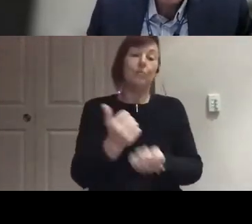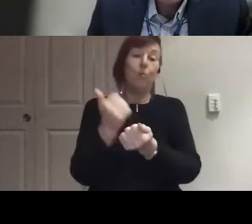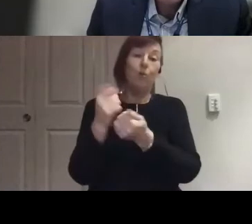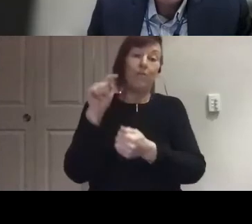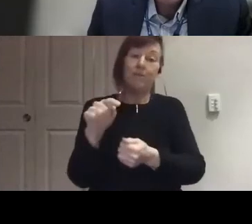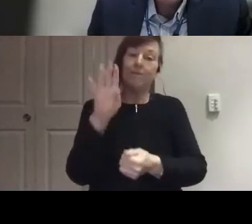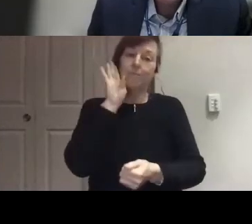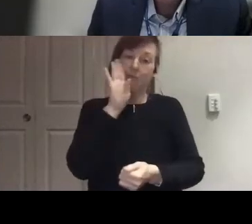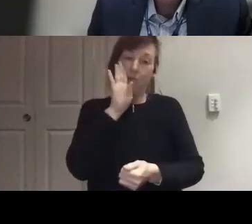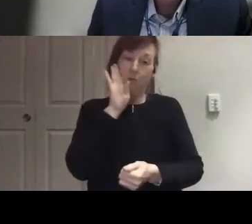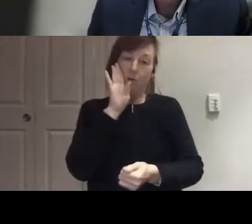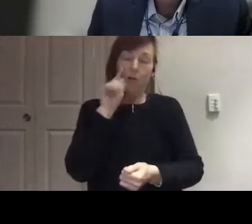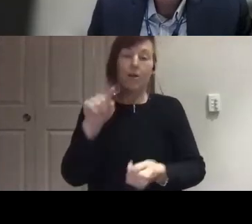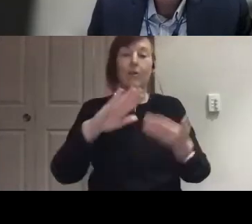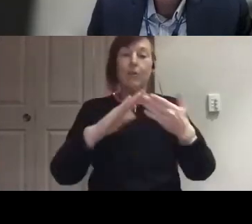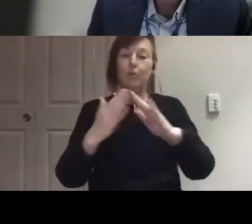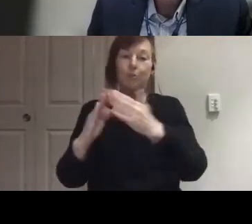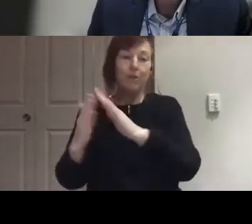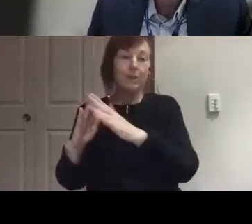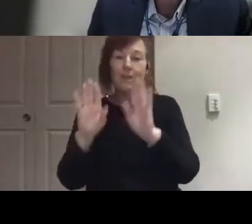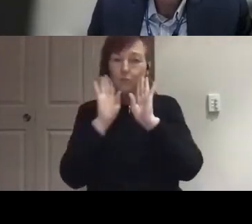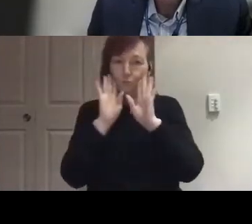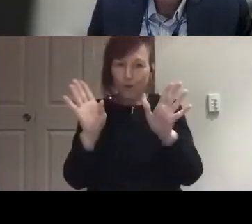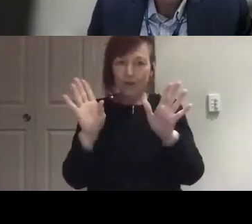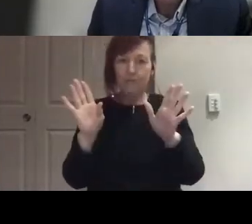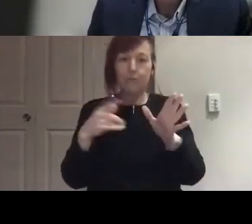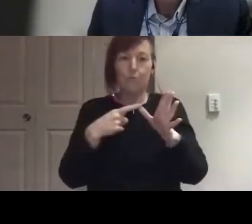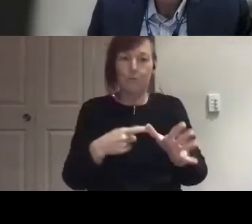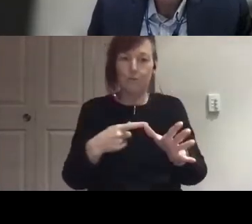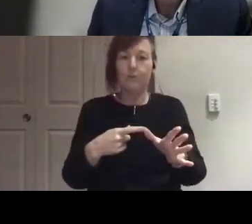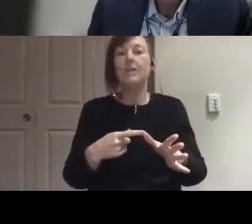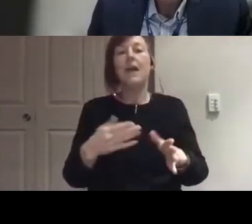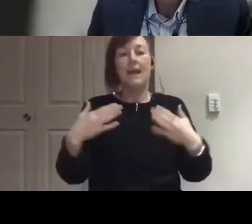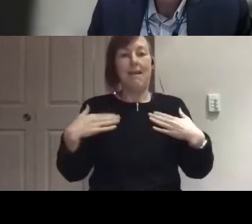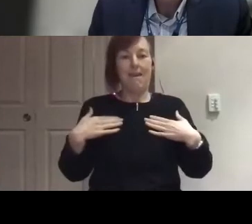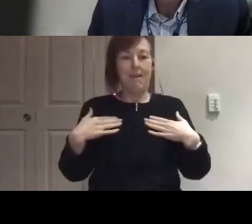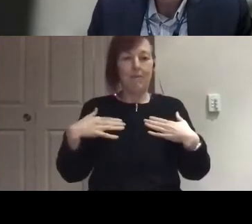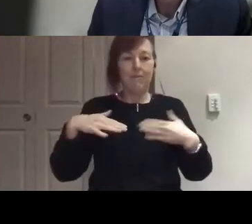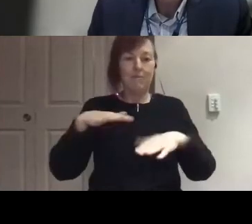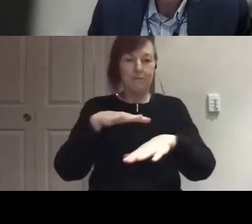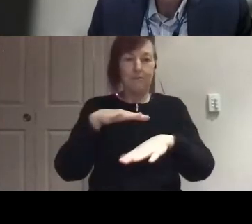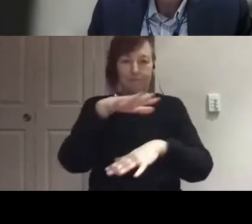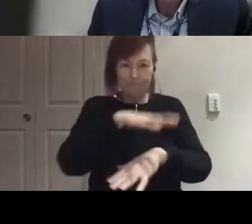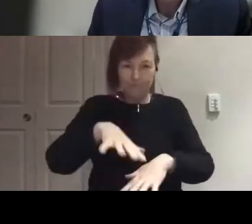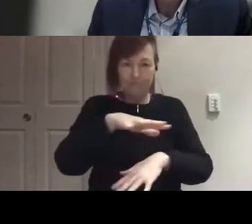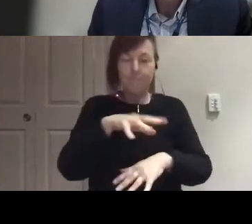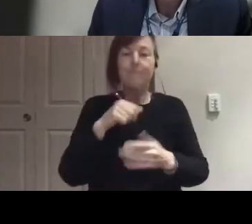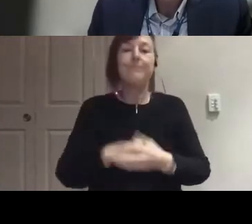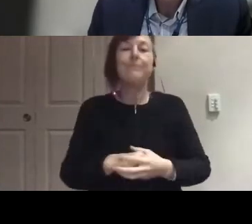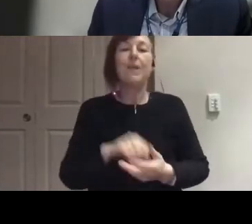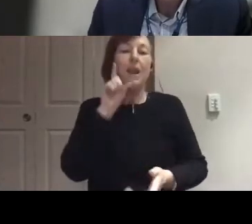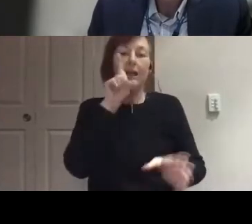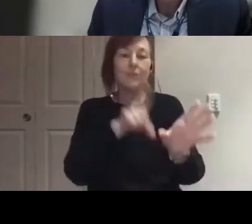being really good at this as a town and as a public health unit. Now, last time in October 2020, we were dealing